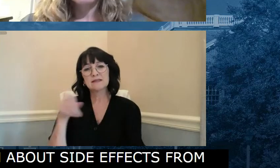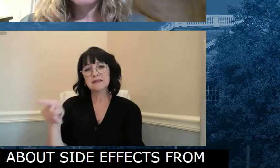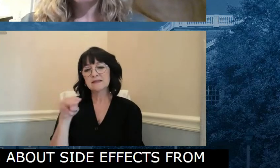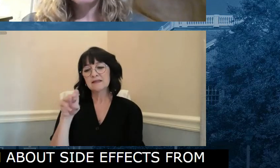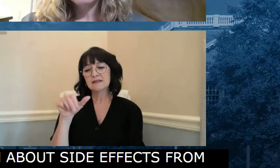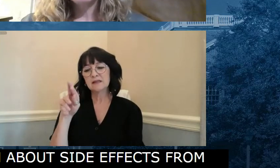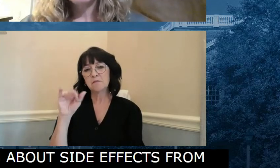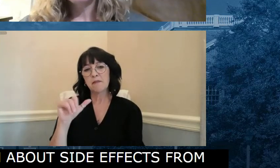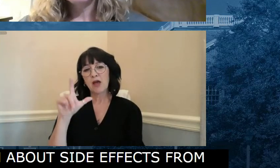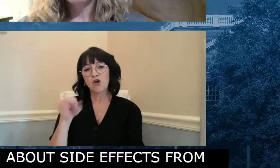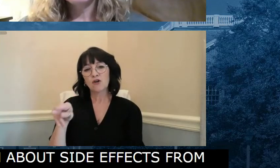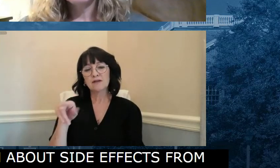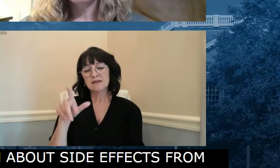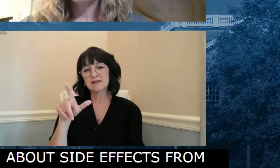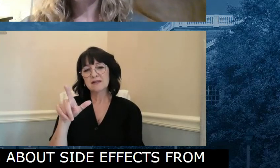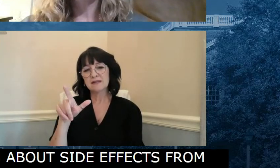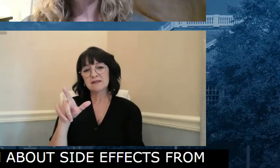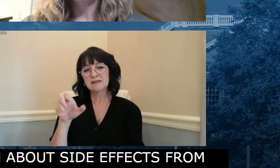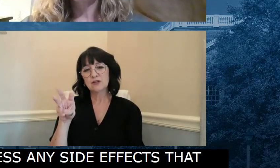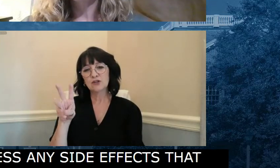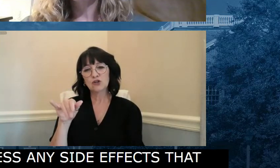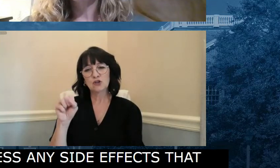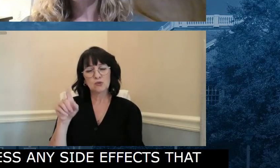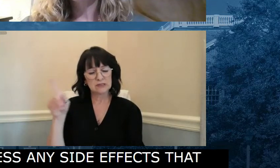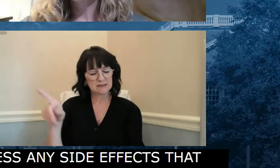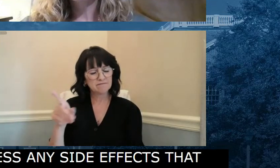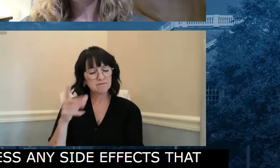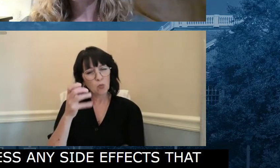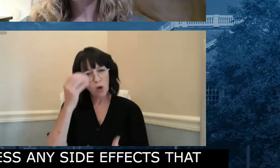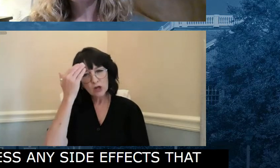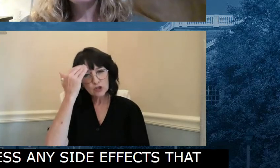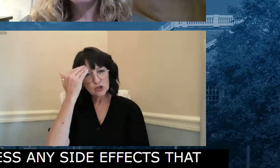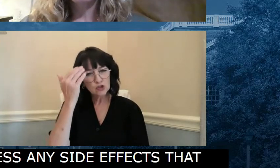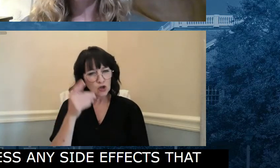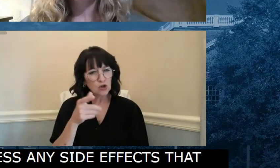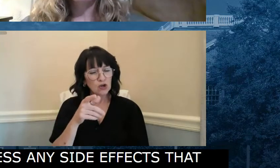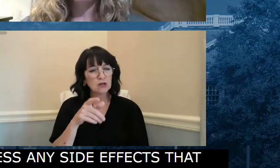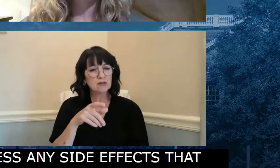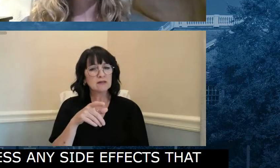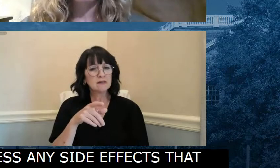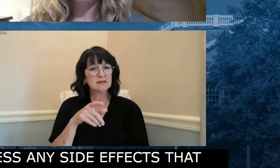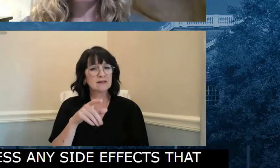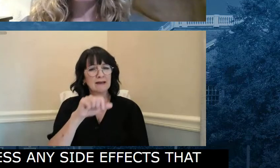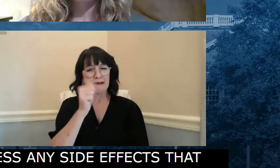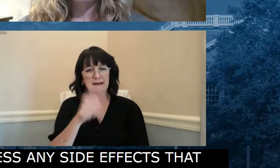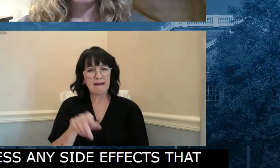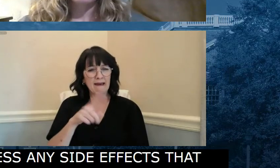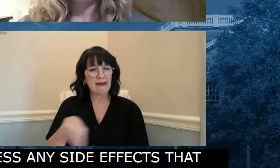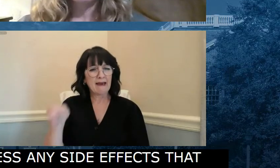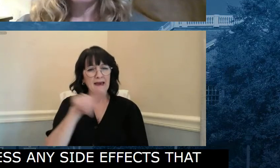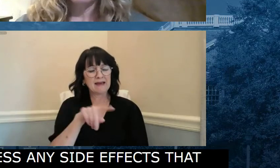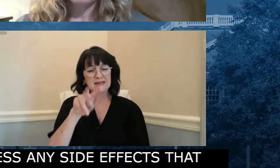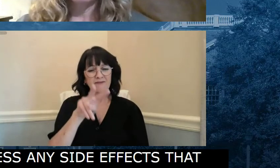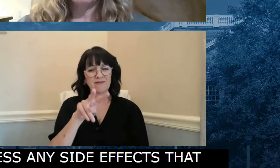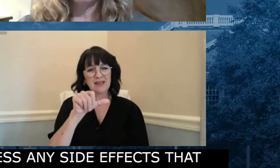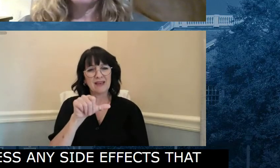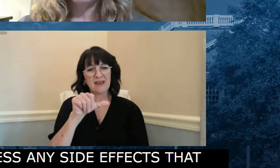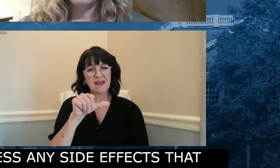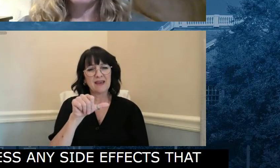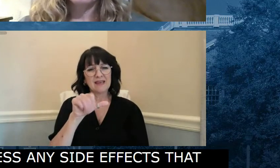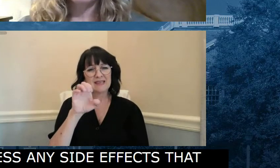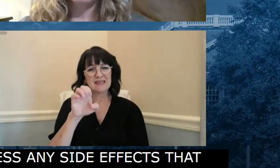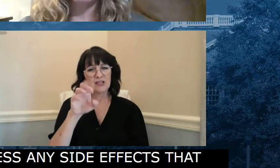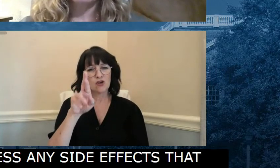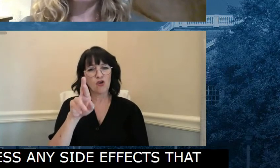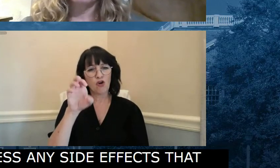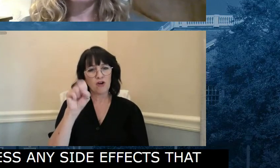effects that may have been reported to VAERS, VAERS? Can you talk about, Dr. Tay, what that is and what kind of side effects we've seen